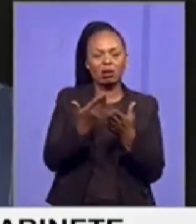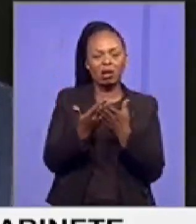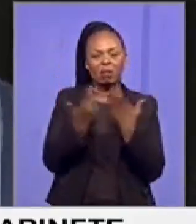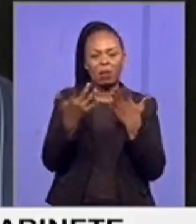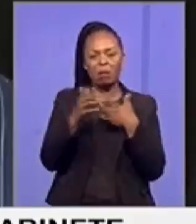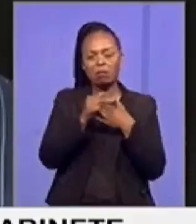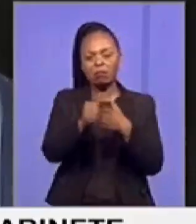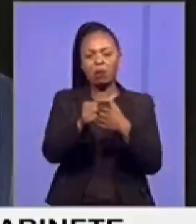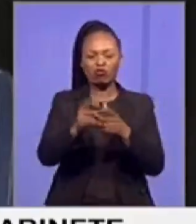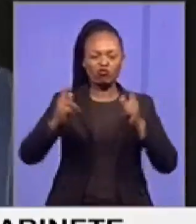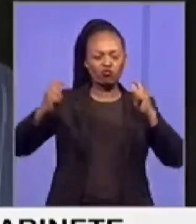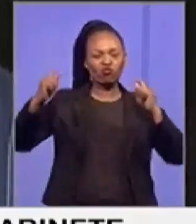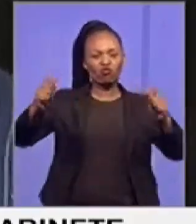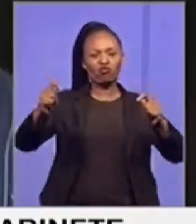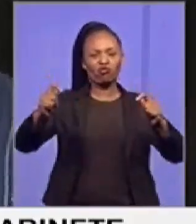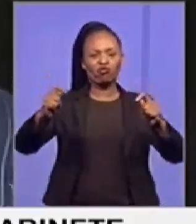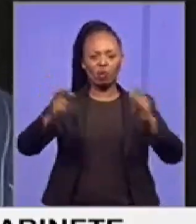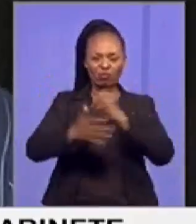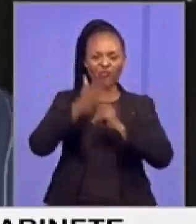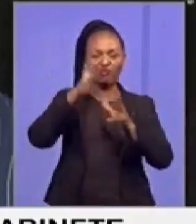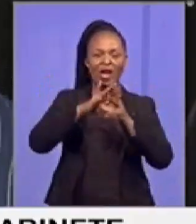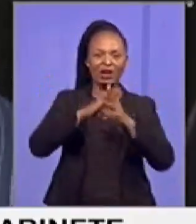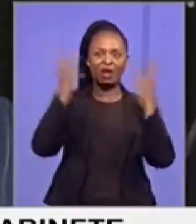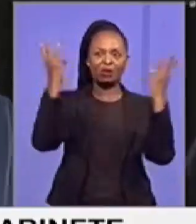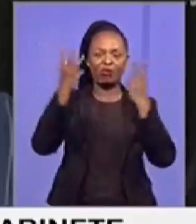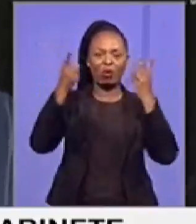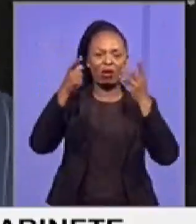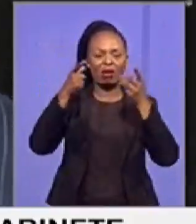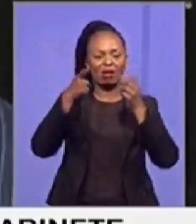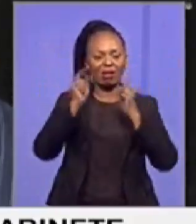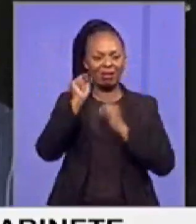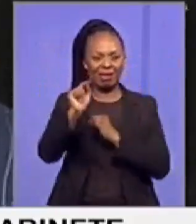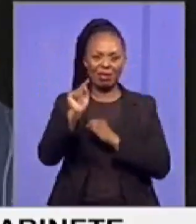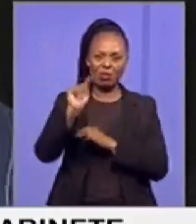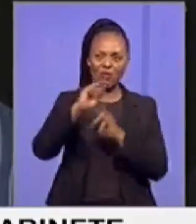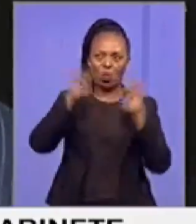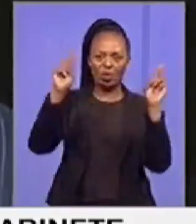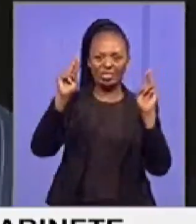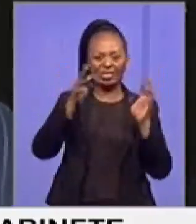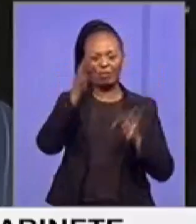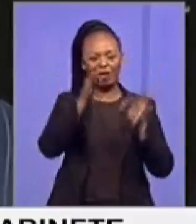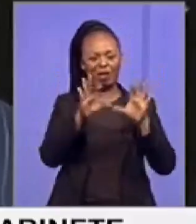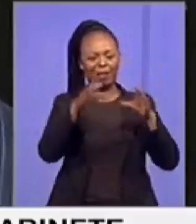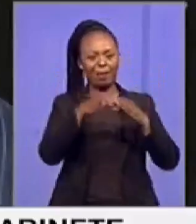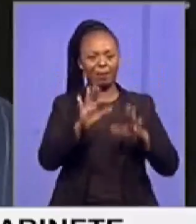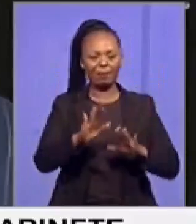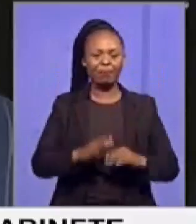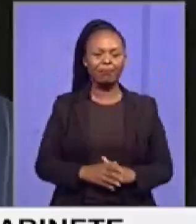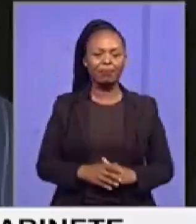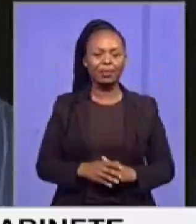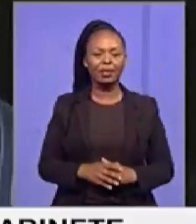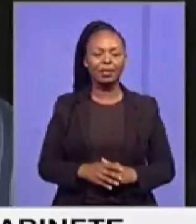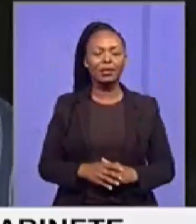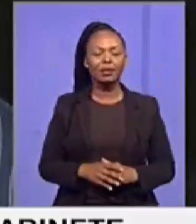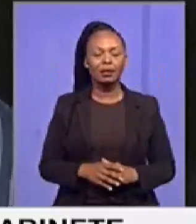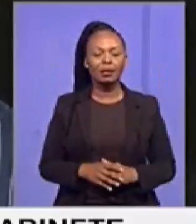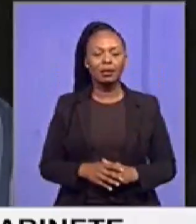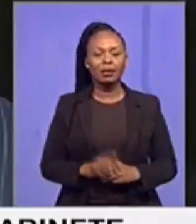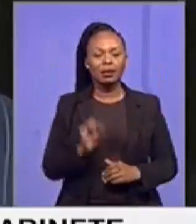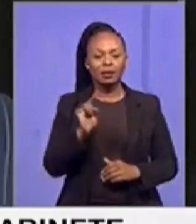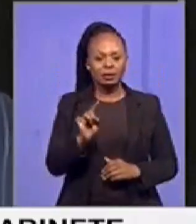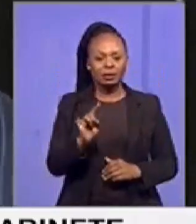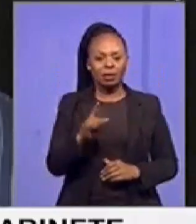pele ditabatabelo tsa baahi mme e seng ditabatabelo tsa ba mokga kapa tsa dipolotiki e